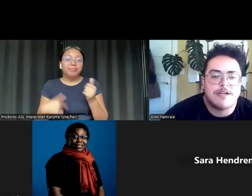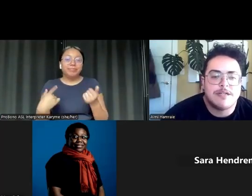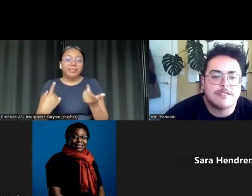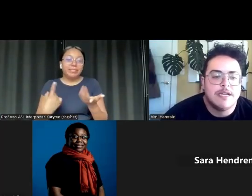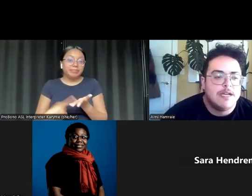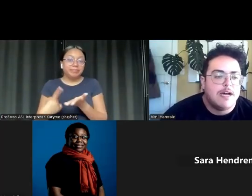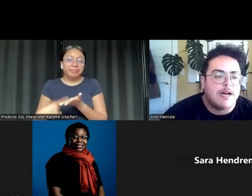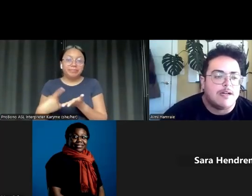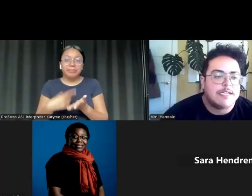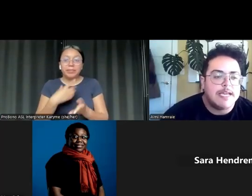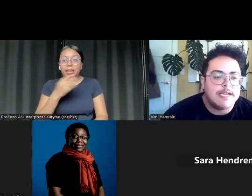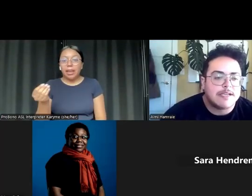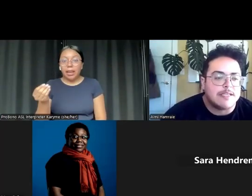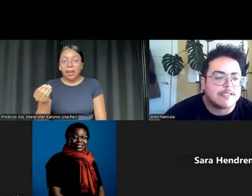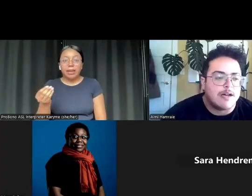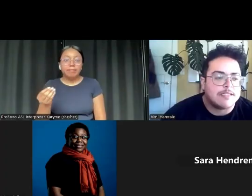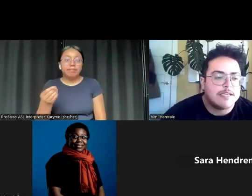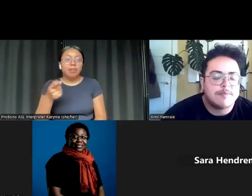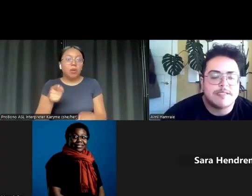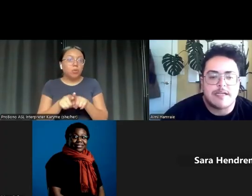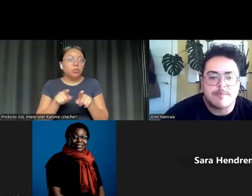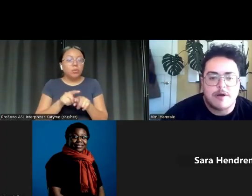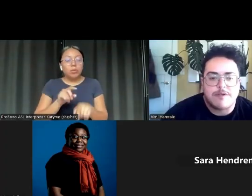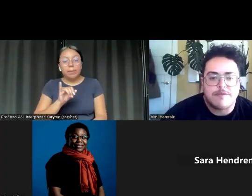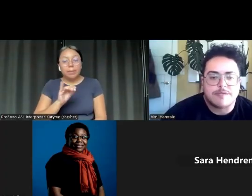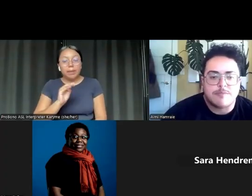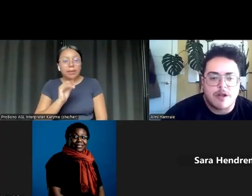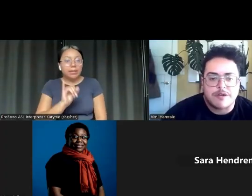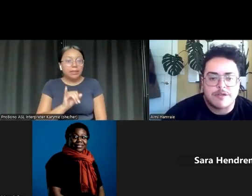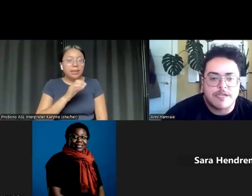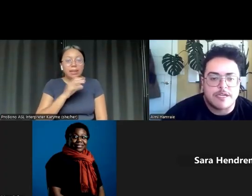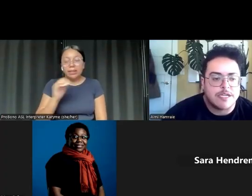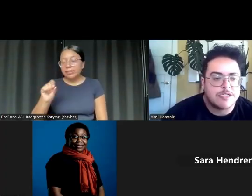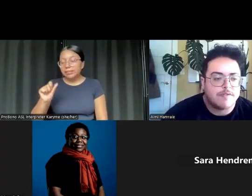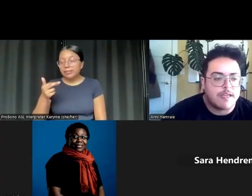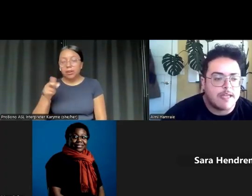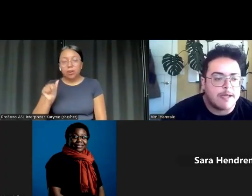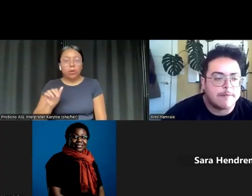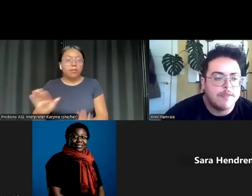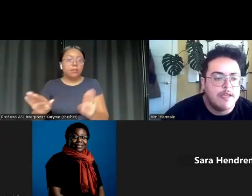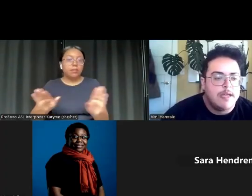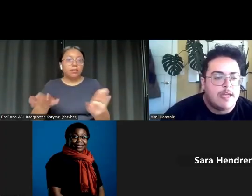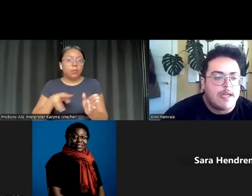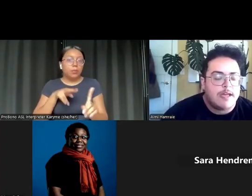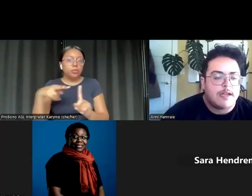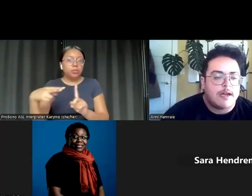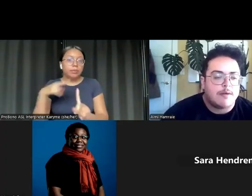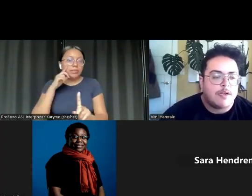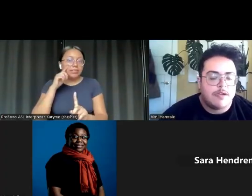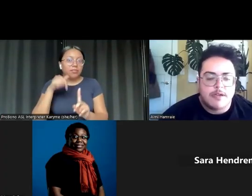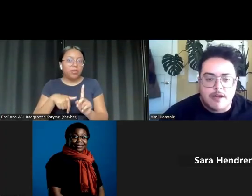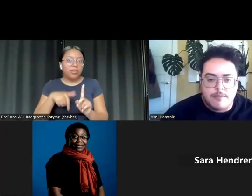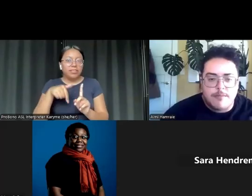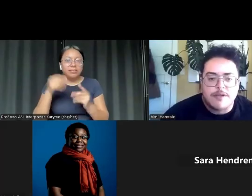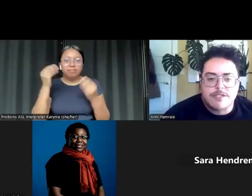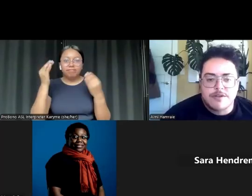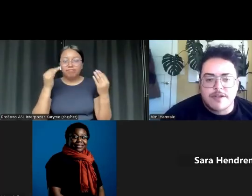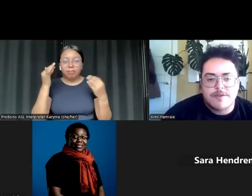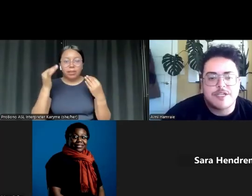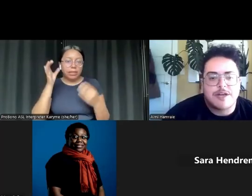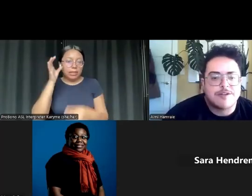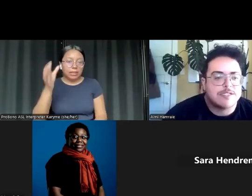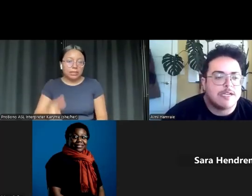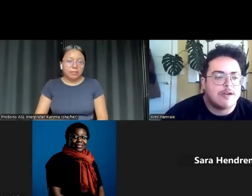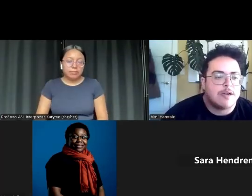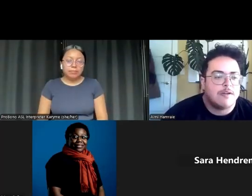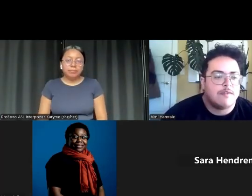Amani and Sarah's takes on these concepts as part of this broader lineage of thinking. And I want to also give